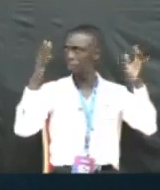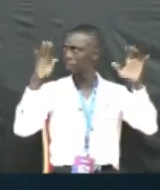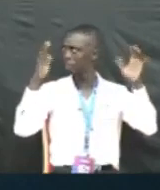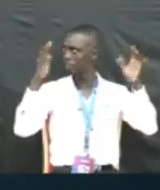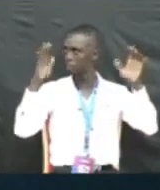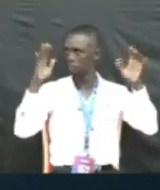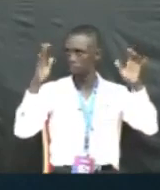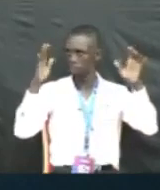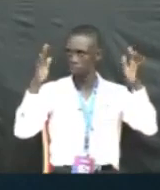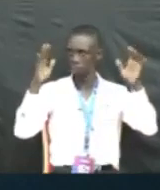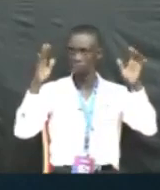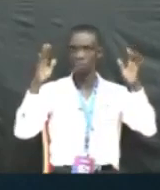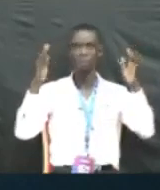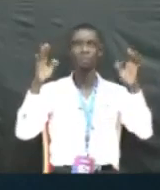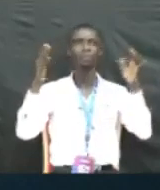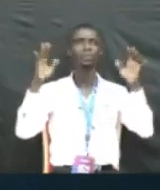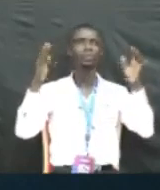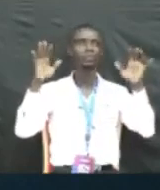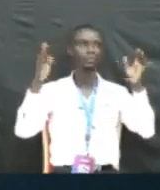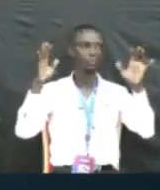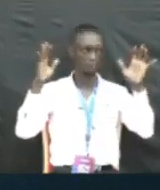Let's wait for him.